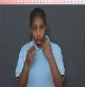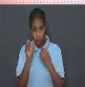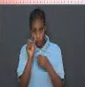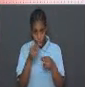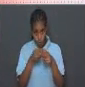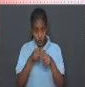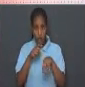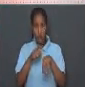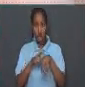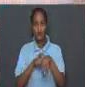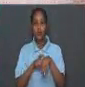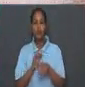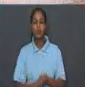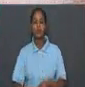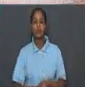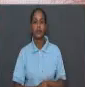of time.